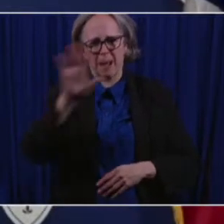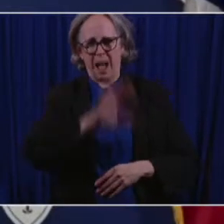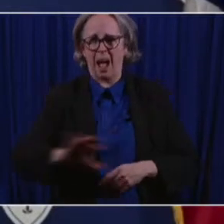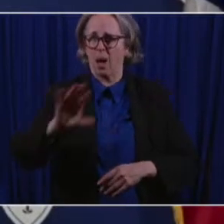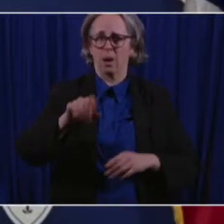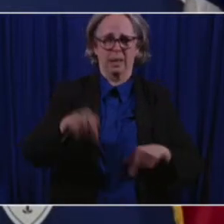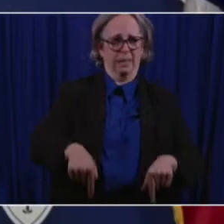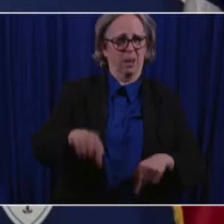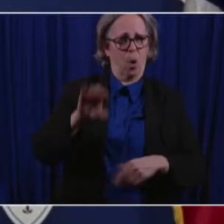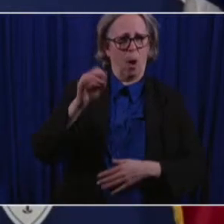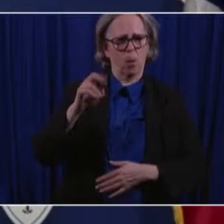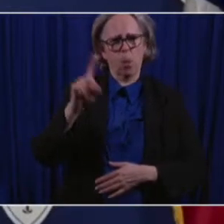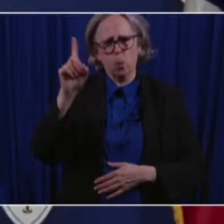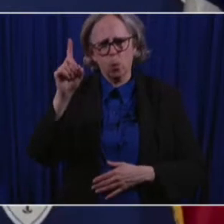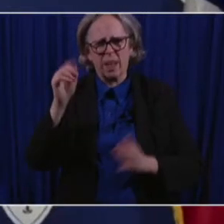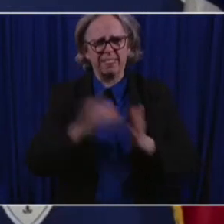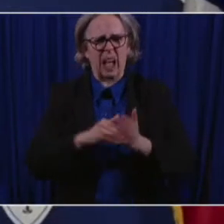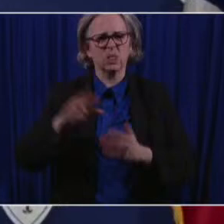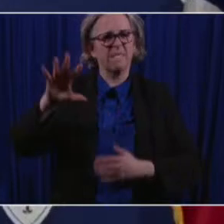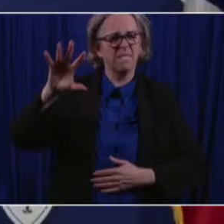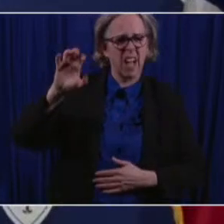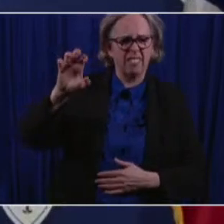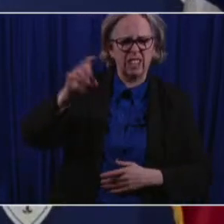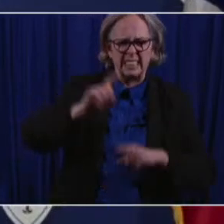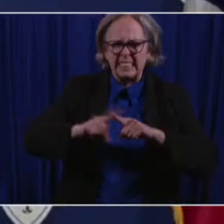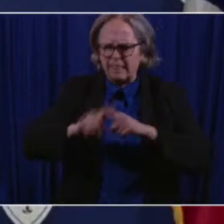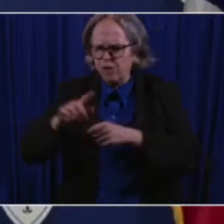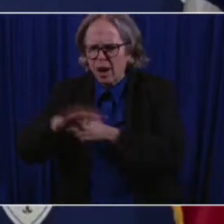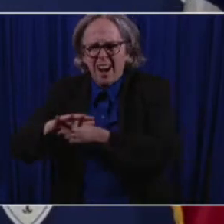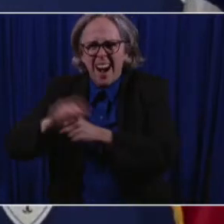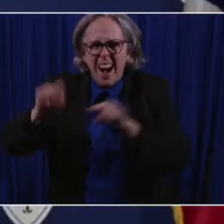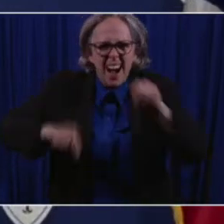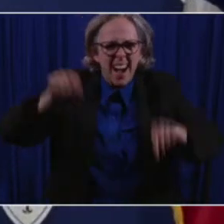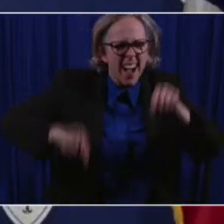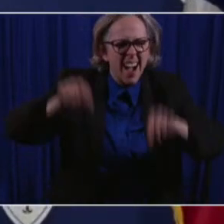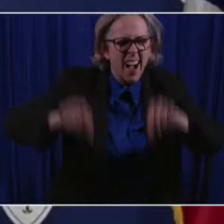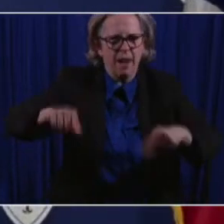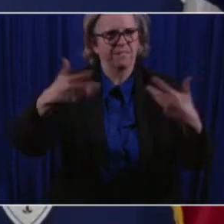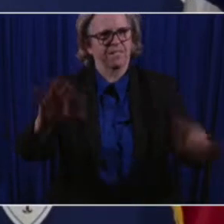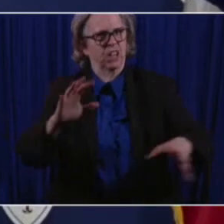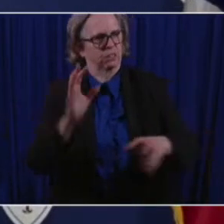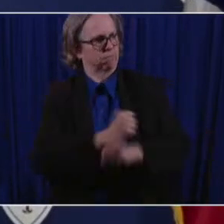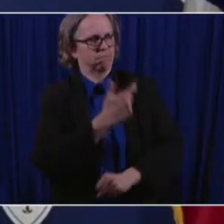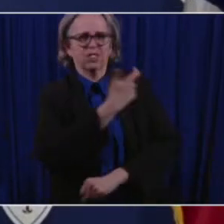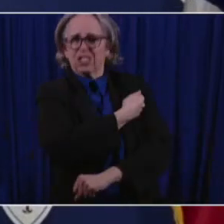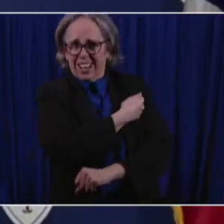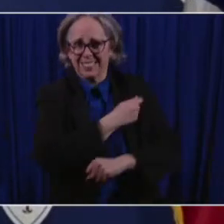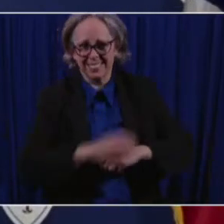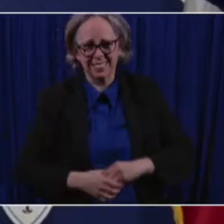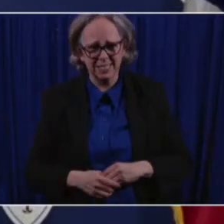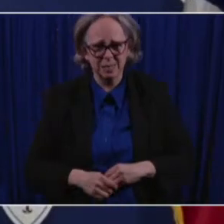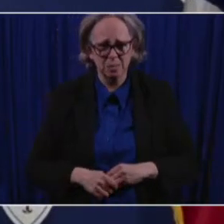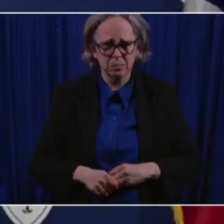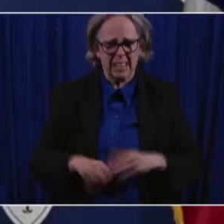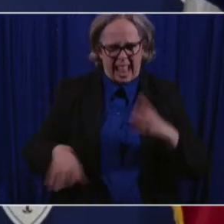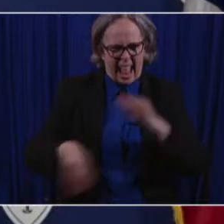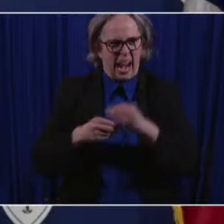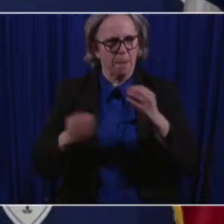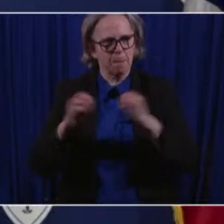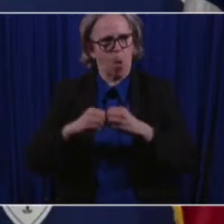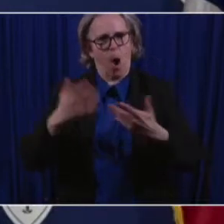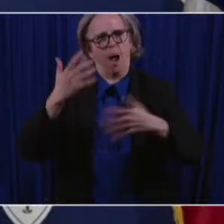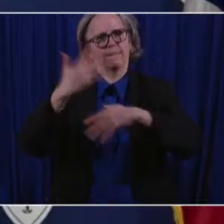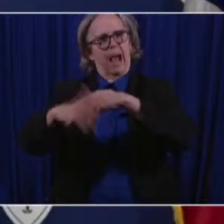providers, 1,500 different places where you could get the vaccine, and we're seeing more availability. That's a natural consequence